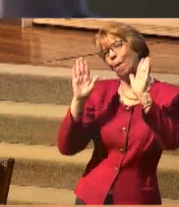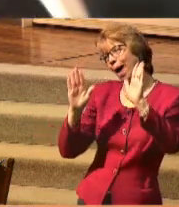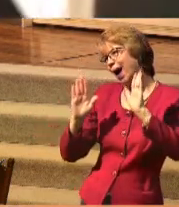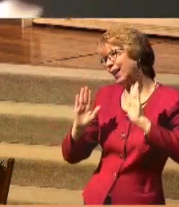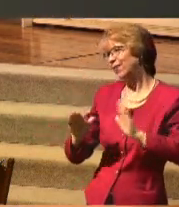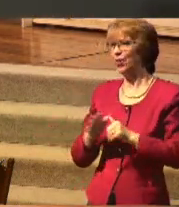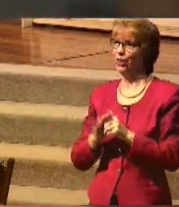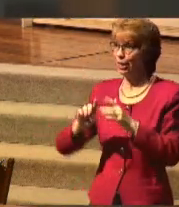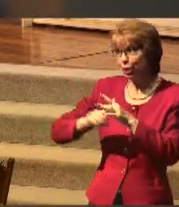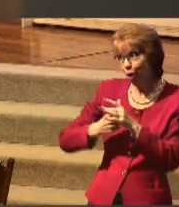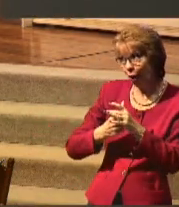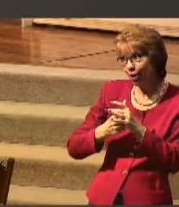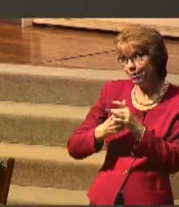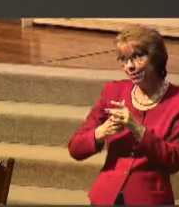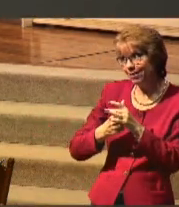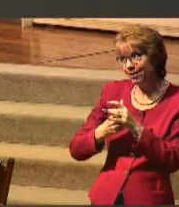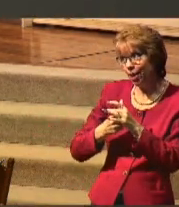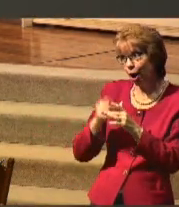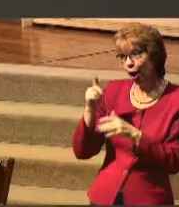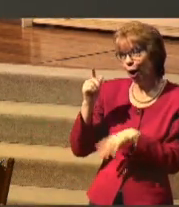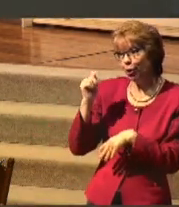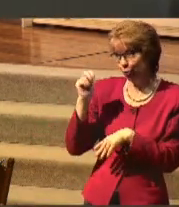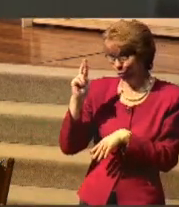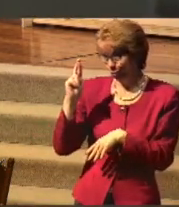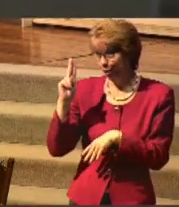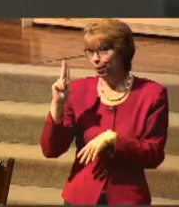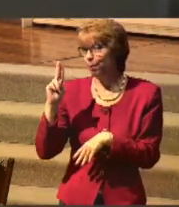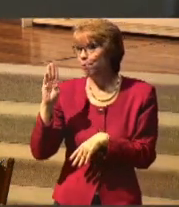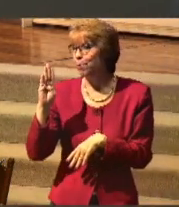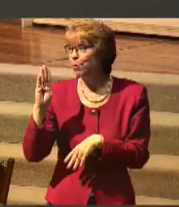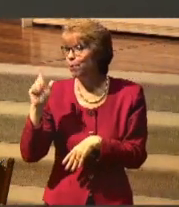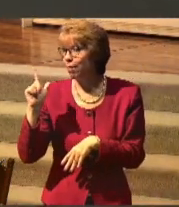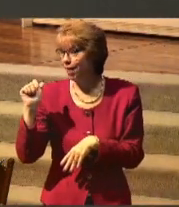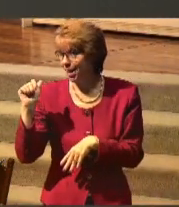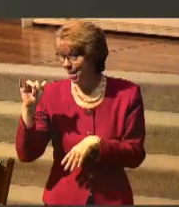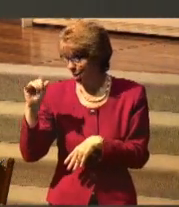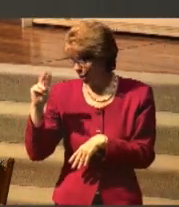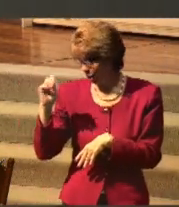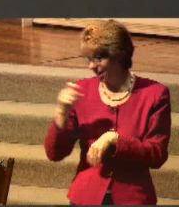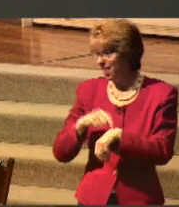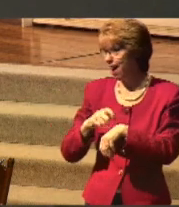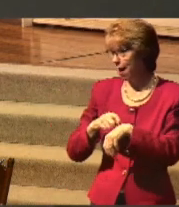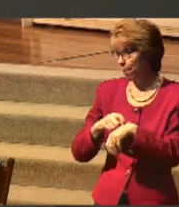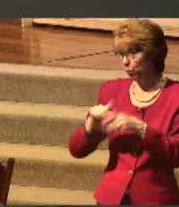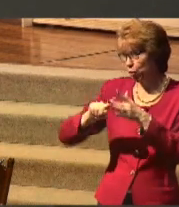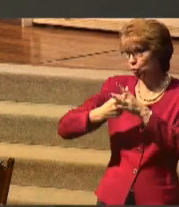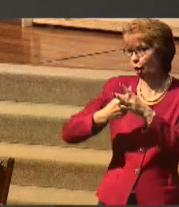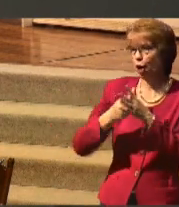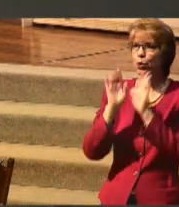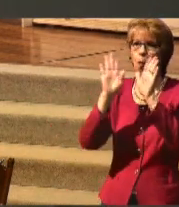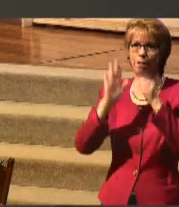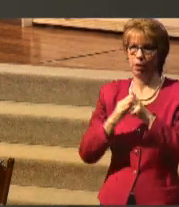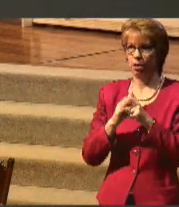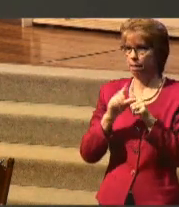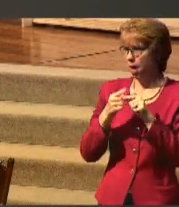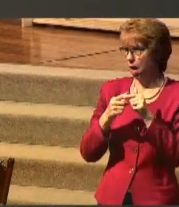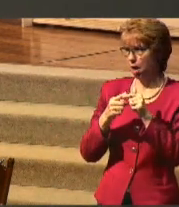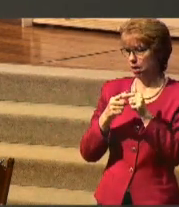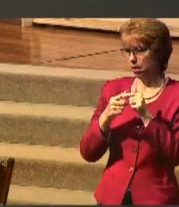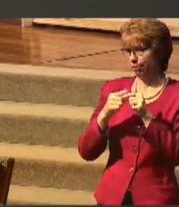and everything's wonderful. And that's the way the tribulation is going to start out. But it's not going to keep going that way.